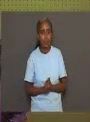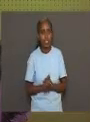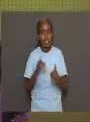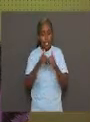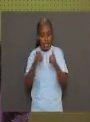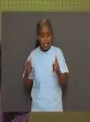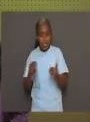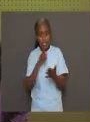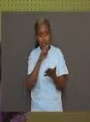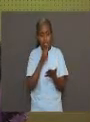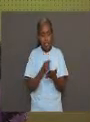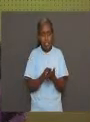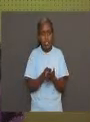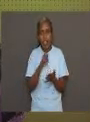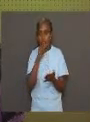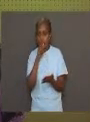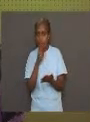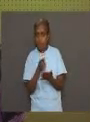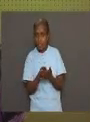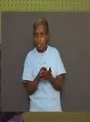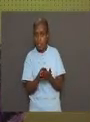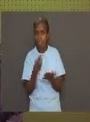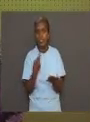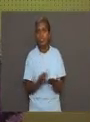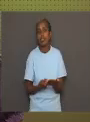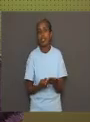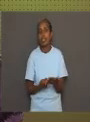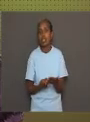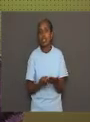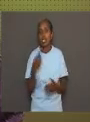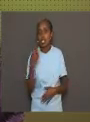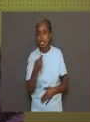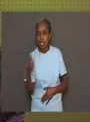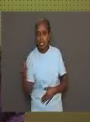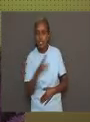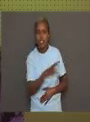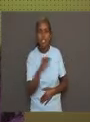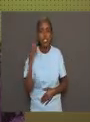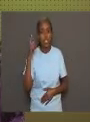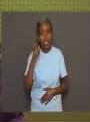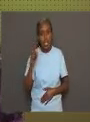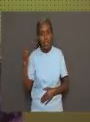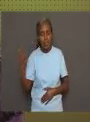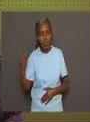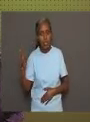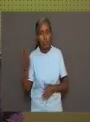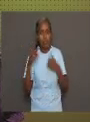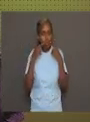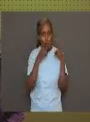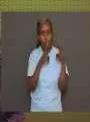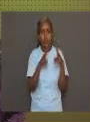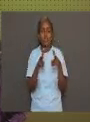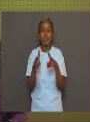Discrete data is data such that each and every one of the